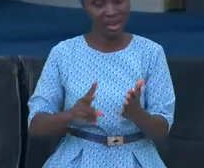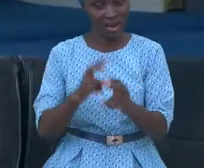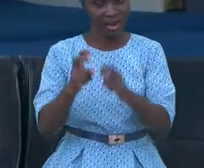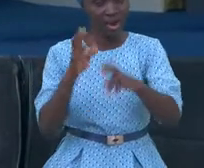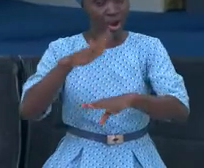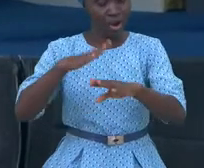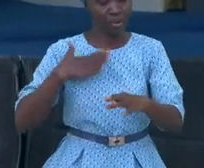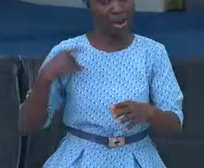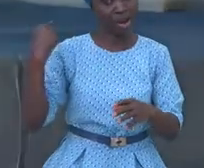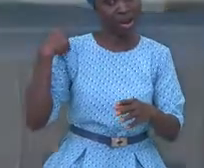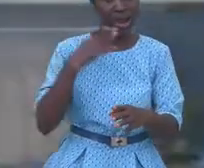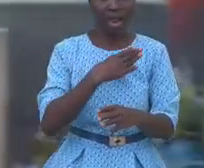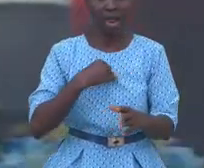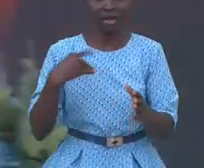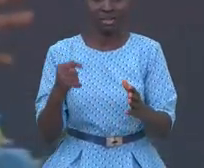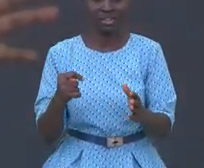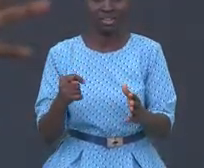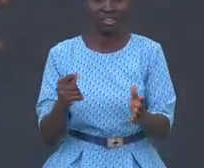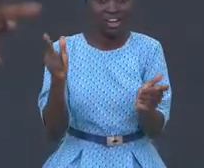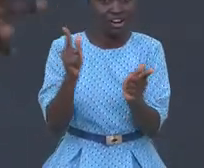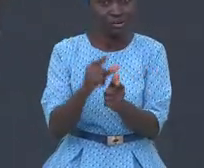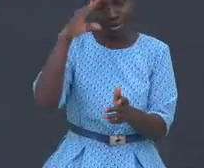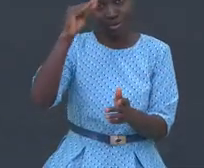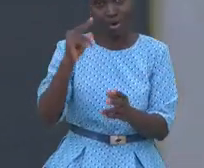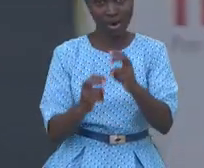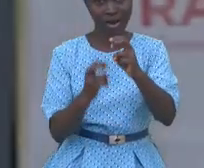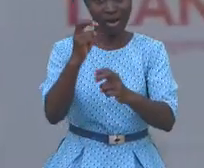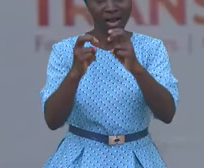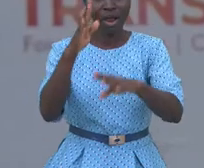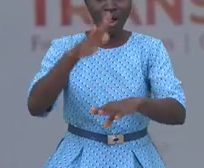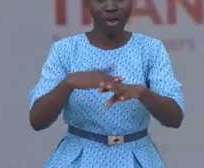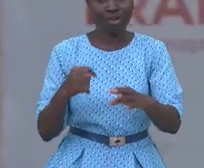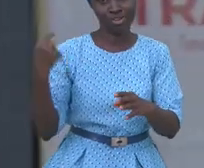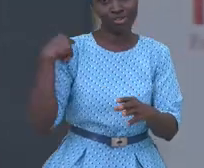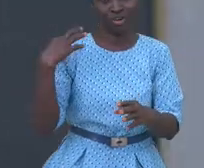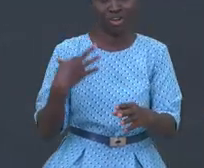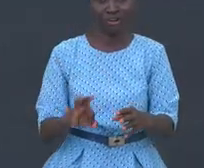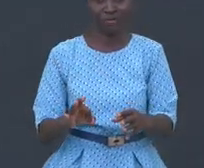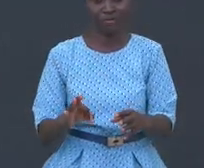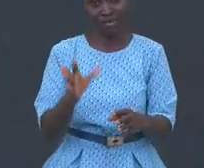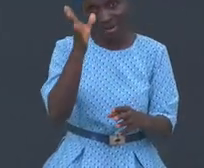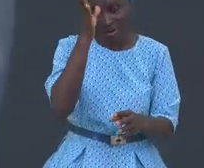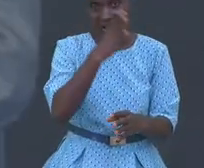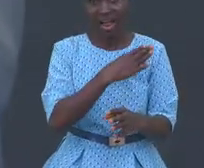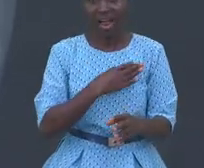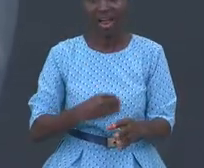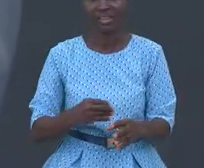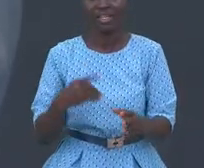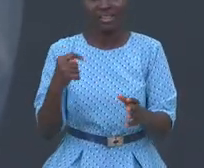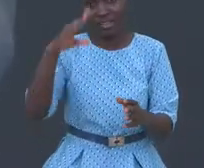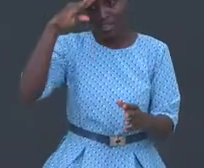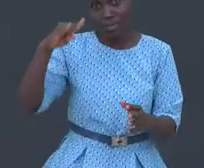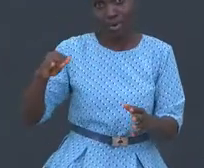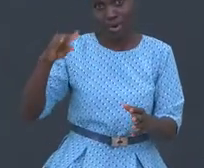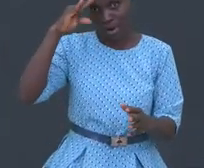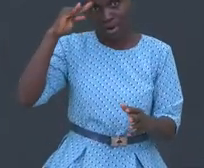And the little boy climbs on the shoulder of daddy. And the child, the boy says, "Daddy,